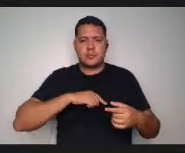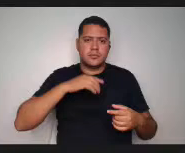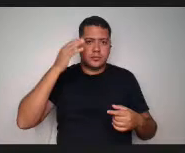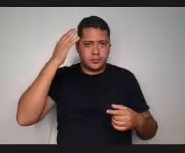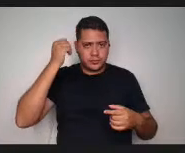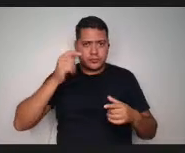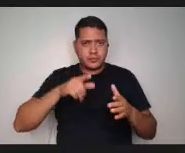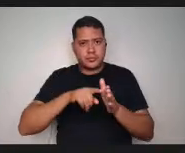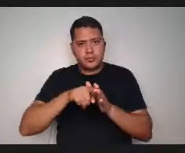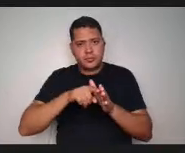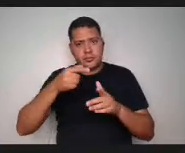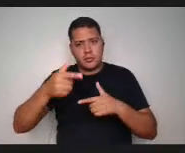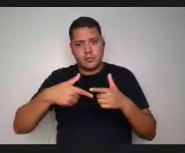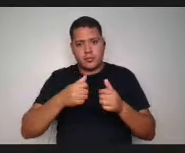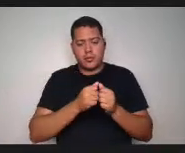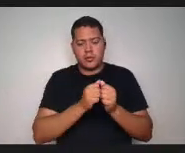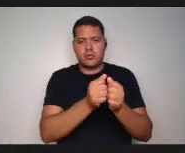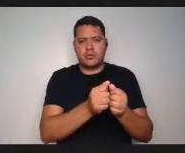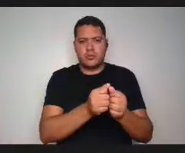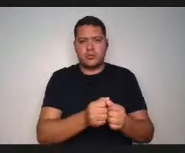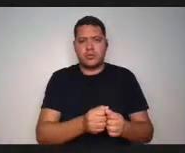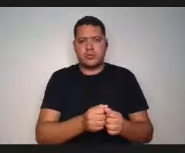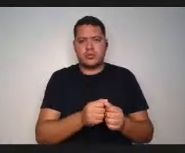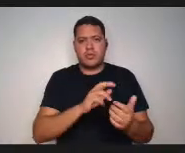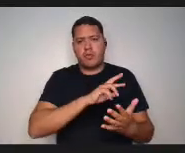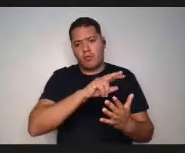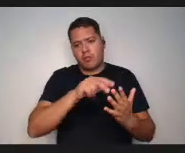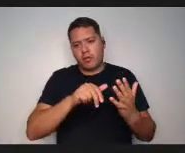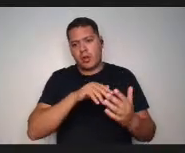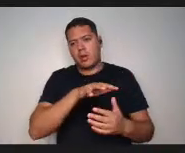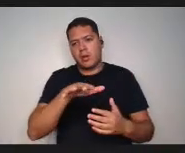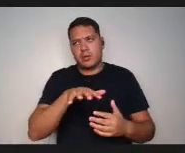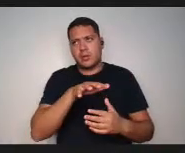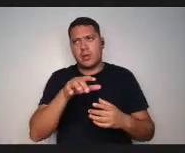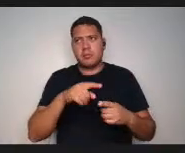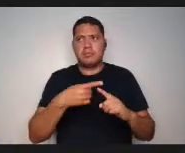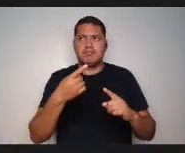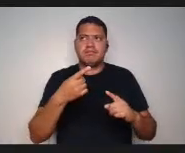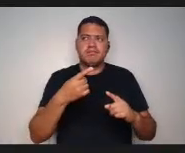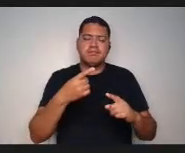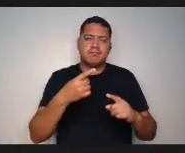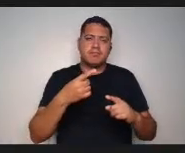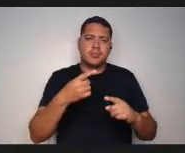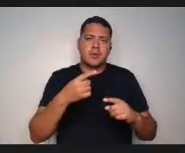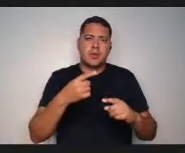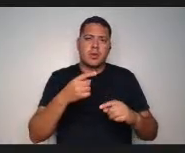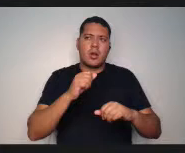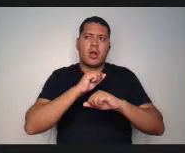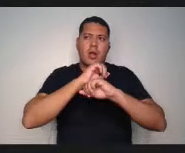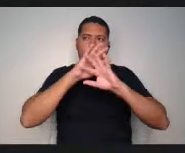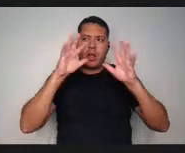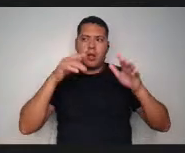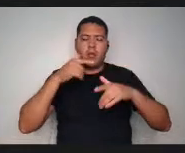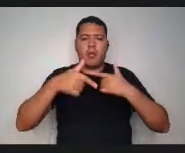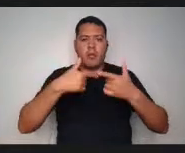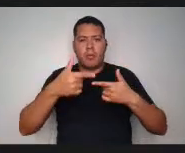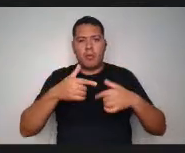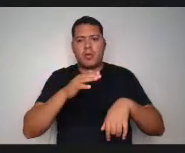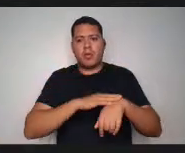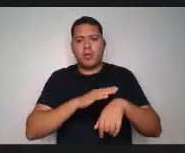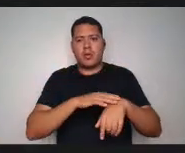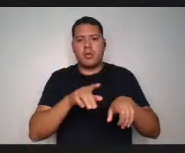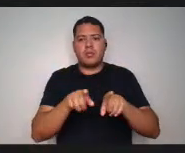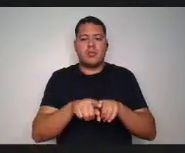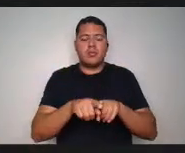workplace intervention research, but of course this takes much time and many dollars. Grants have been few and